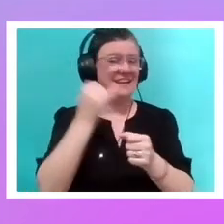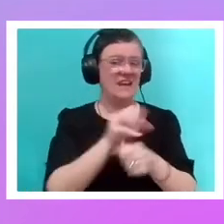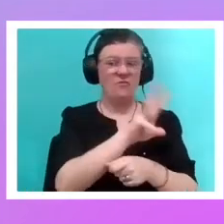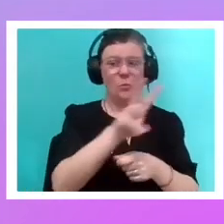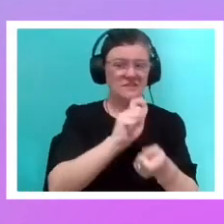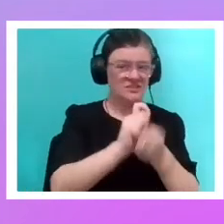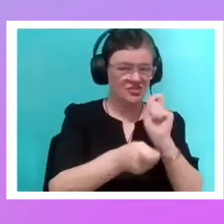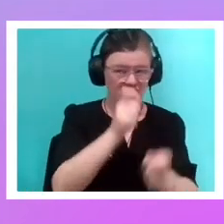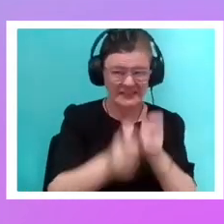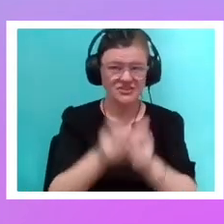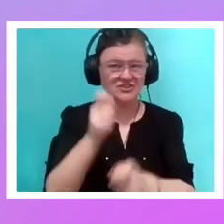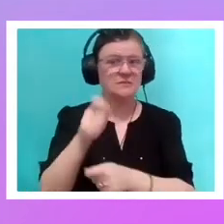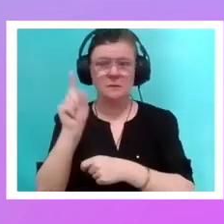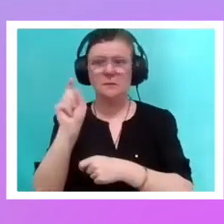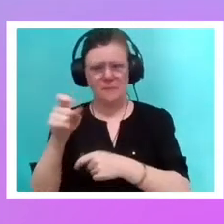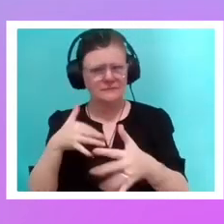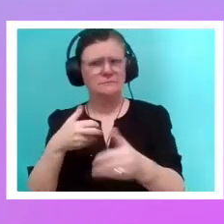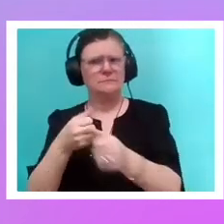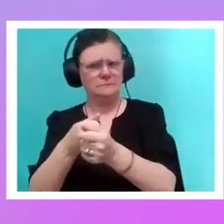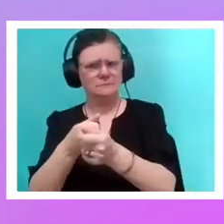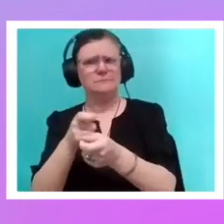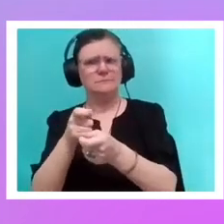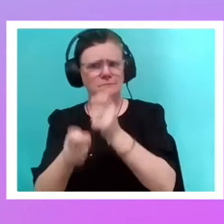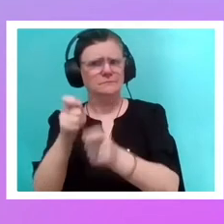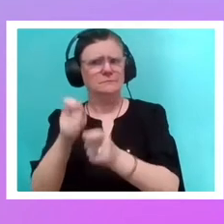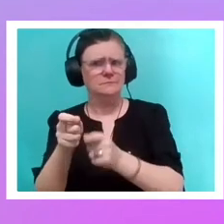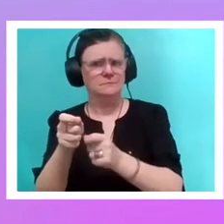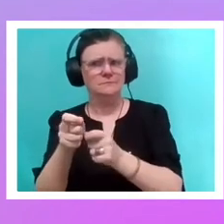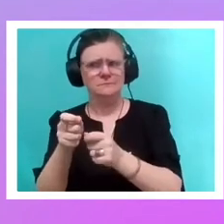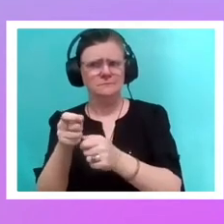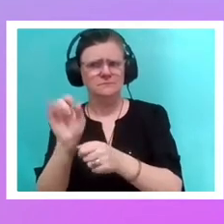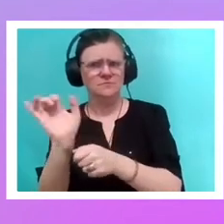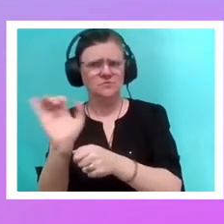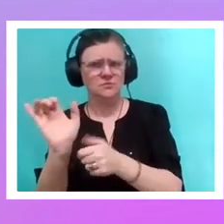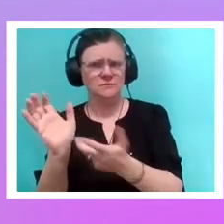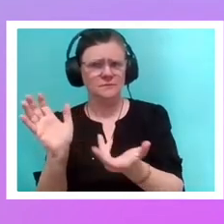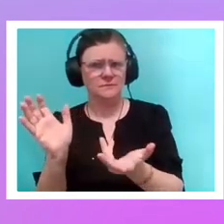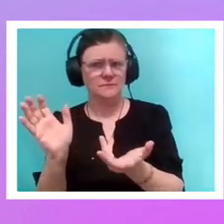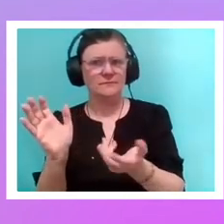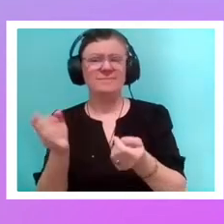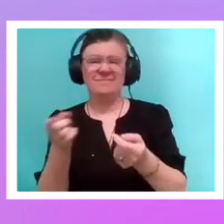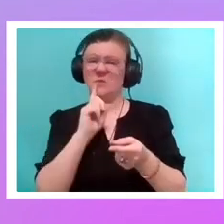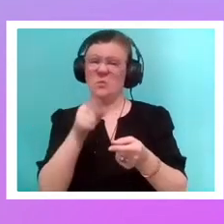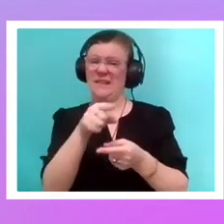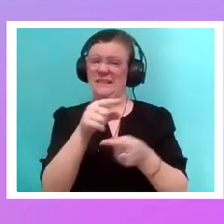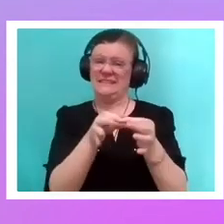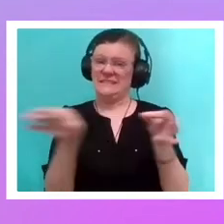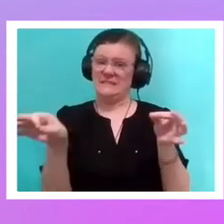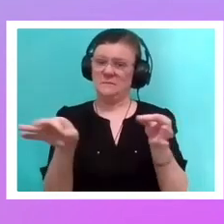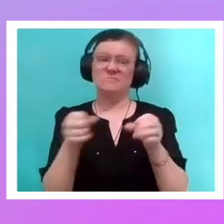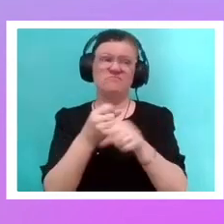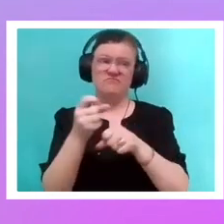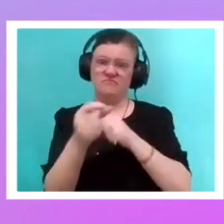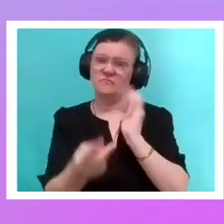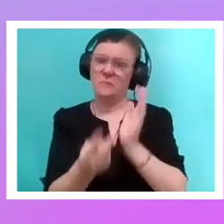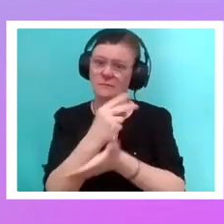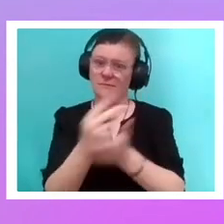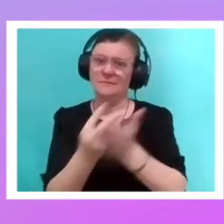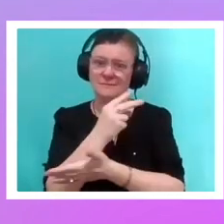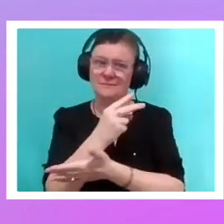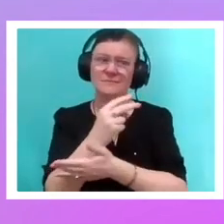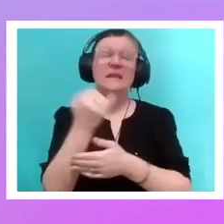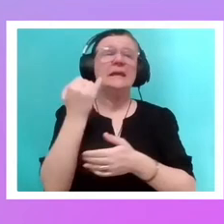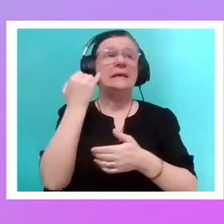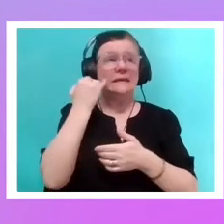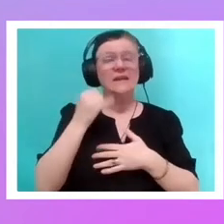in having an out-of-date accessibility statement. We advise reviewing the statements at least once a year, but obviously more